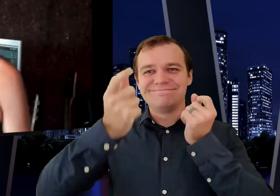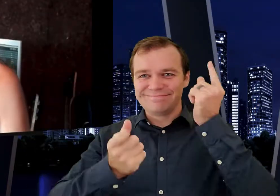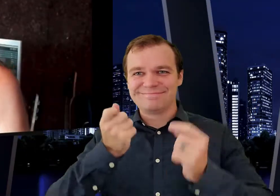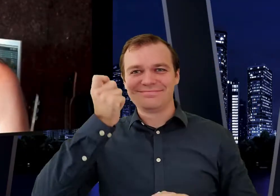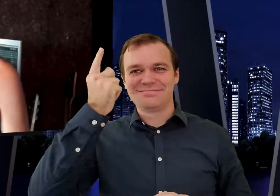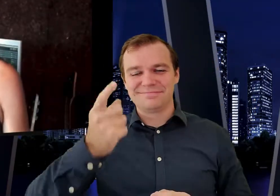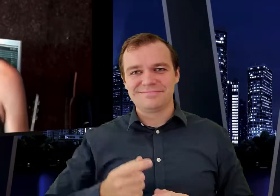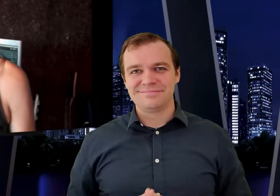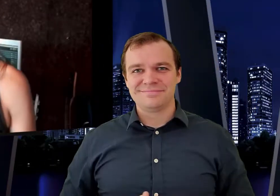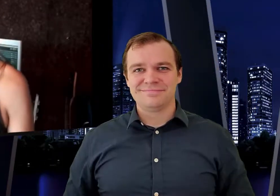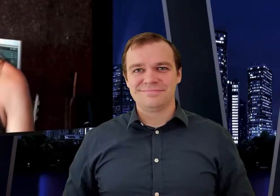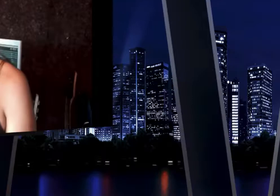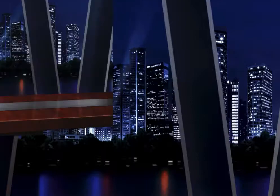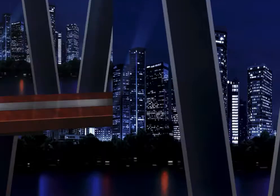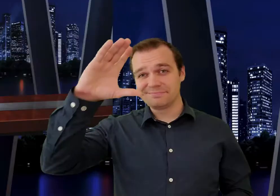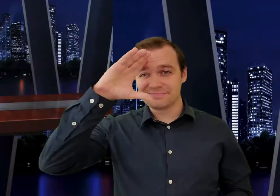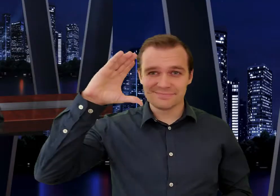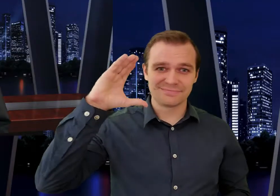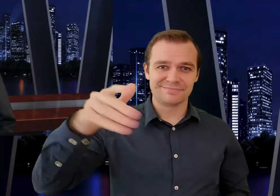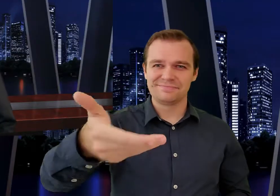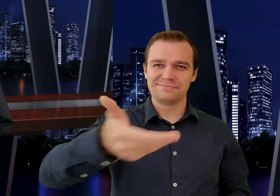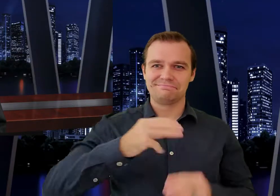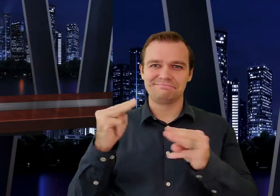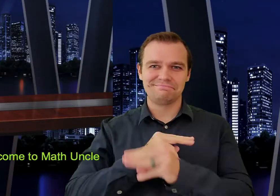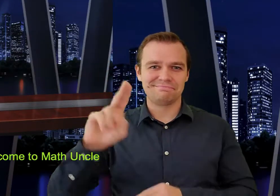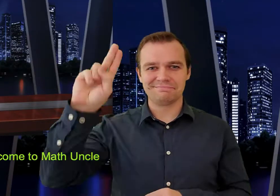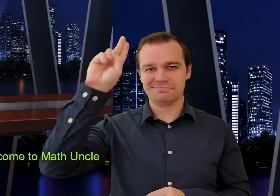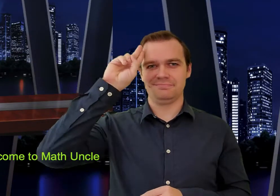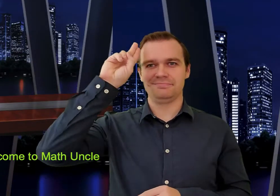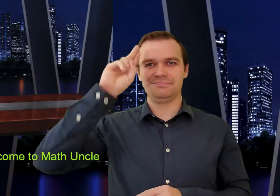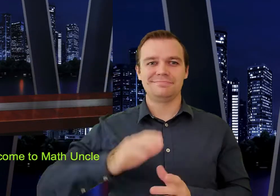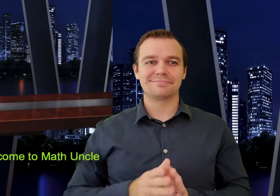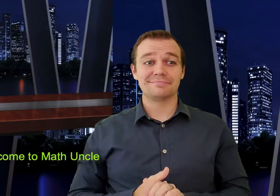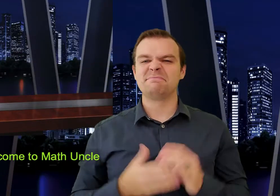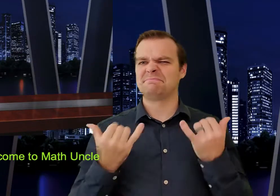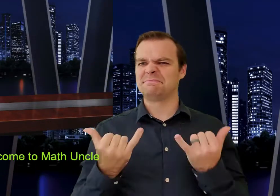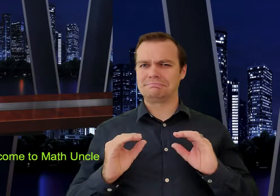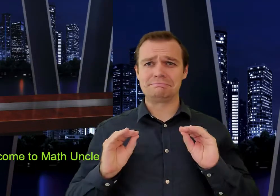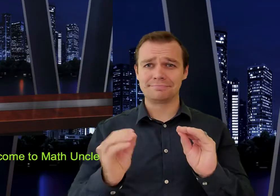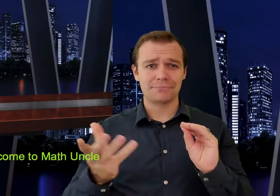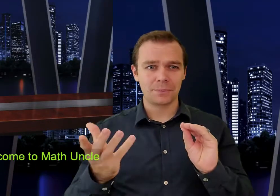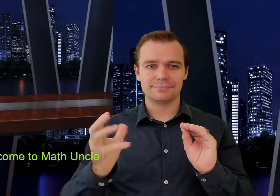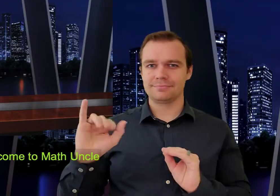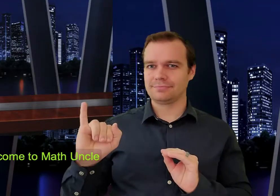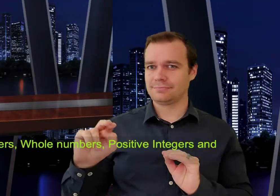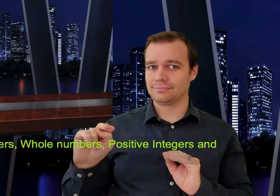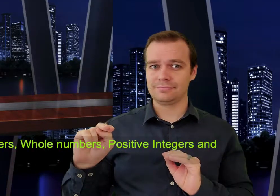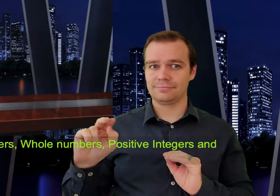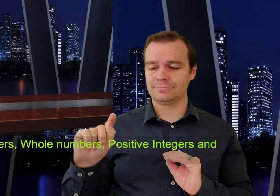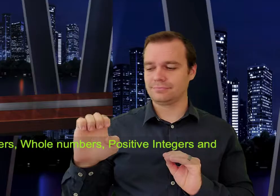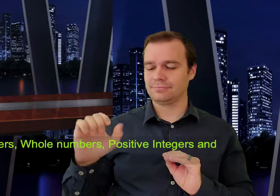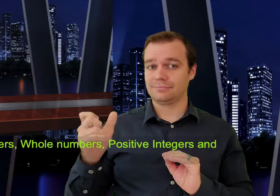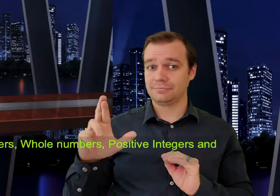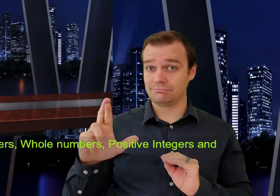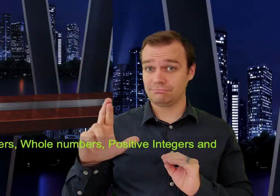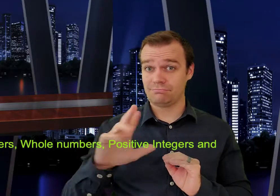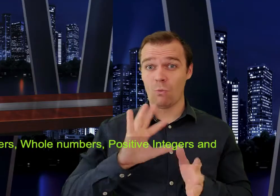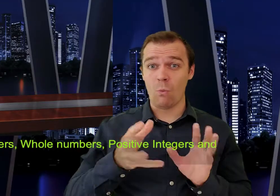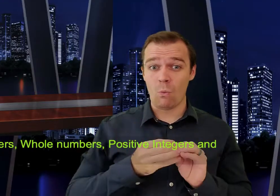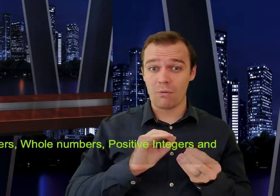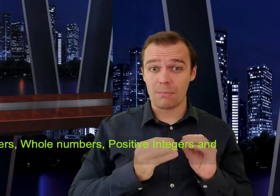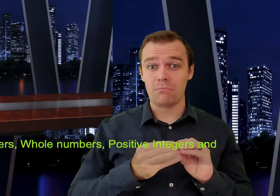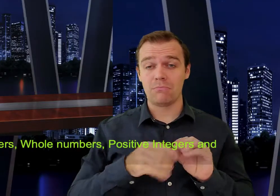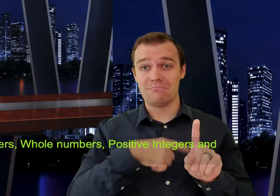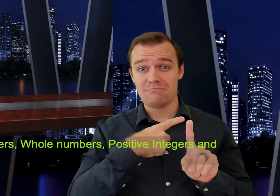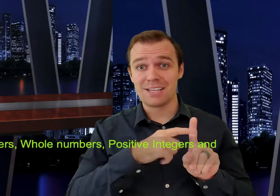makes math easy. Hi friends, welcome to Math Uncle. Today I will be teaching you about integers,